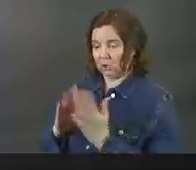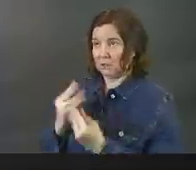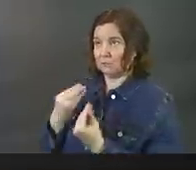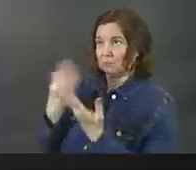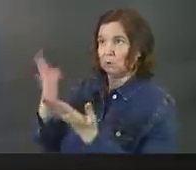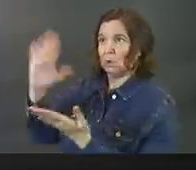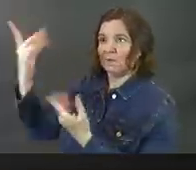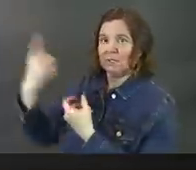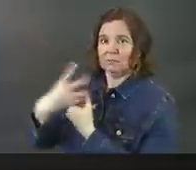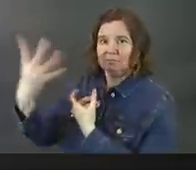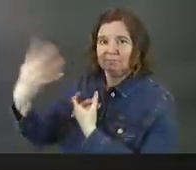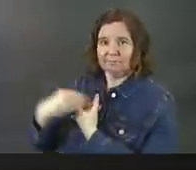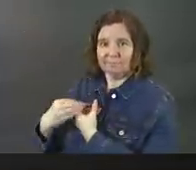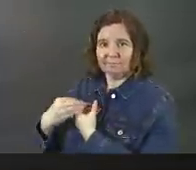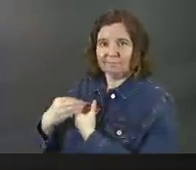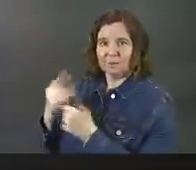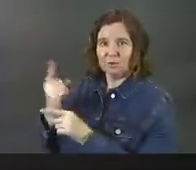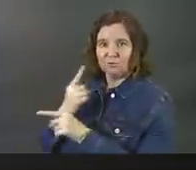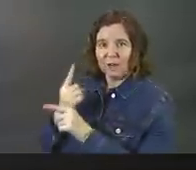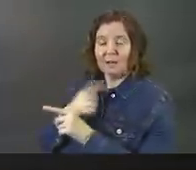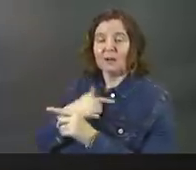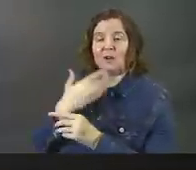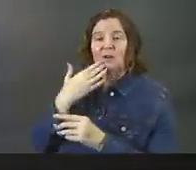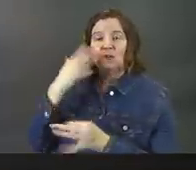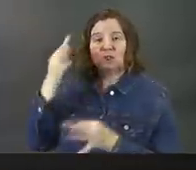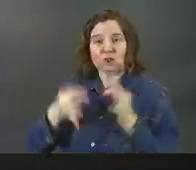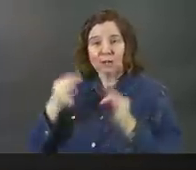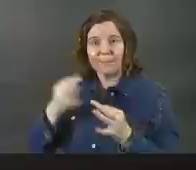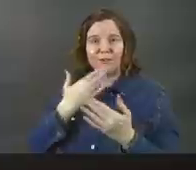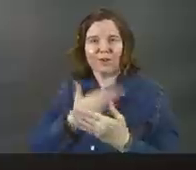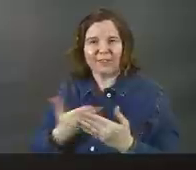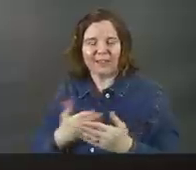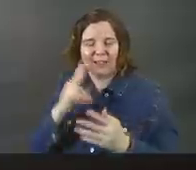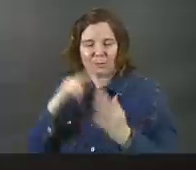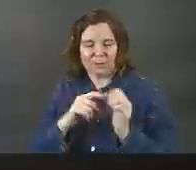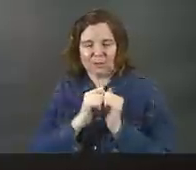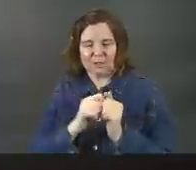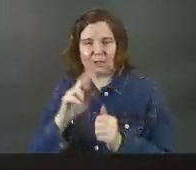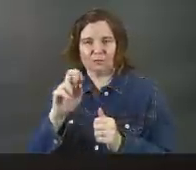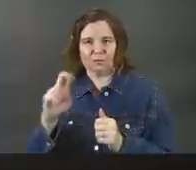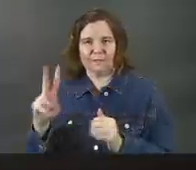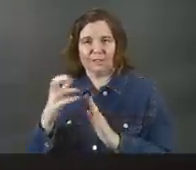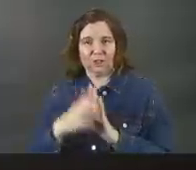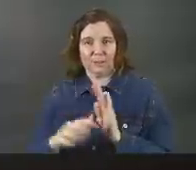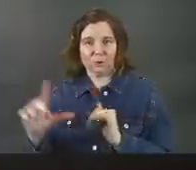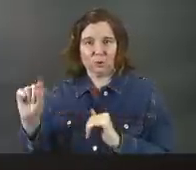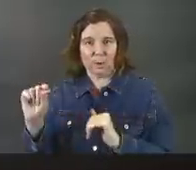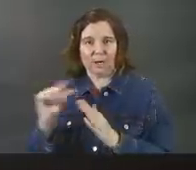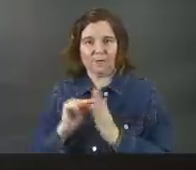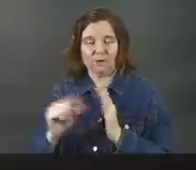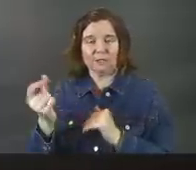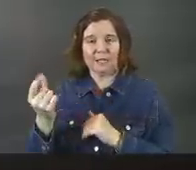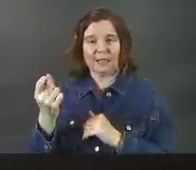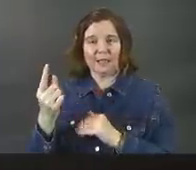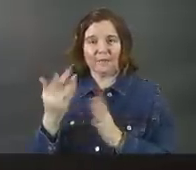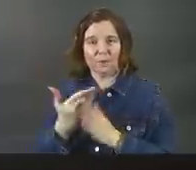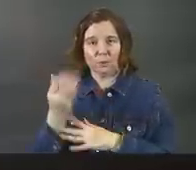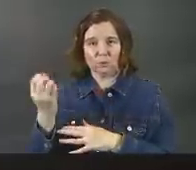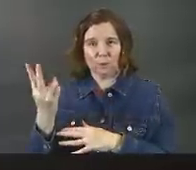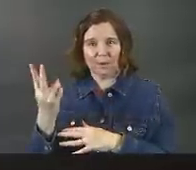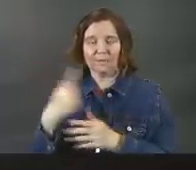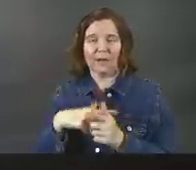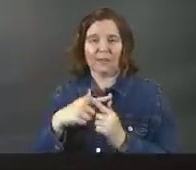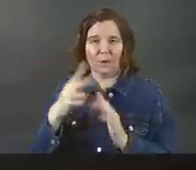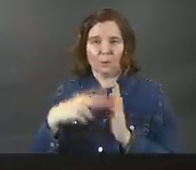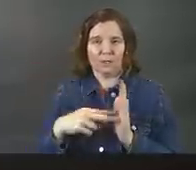his righteousness, right? Judgment is a good thing. And so let's read this together. Revelation chapter 20, verses 11 through 12.